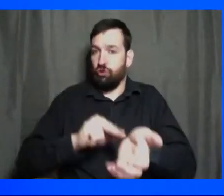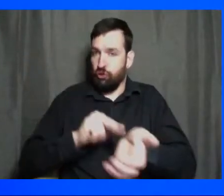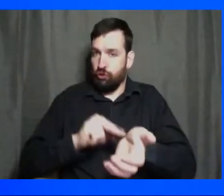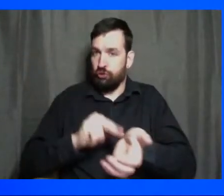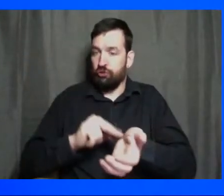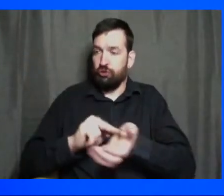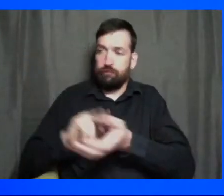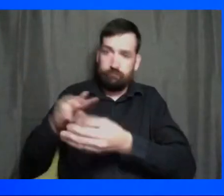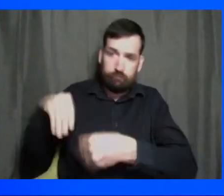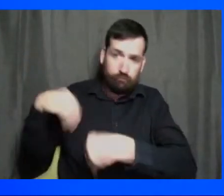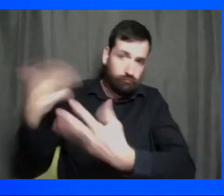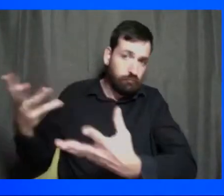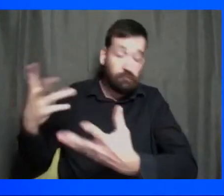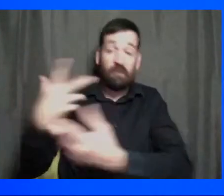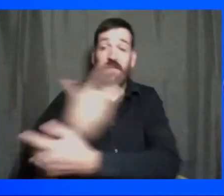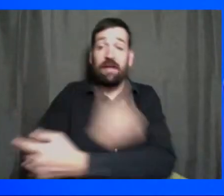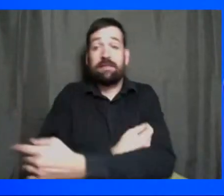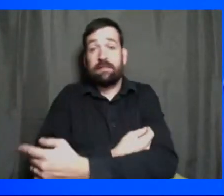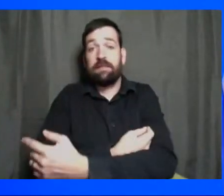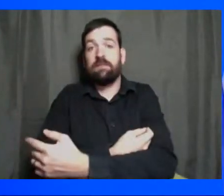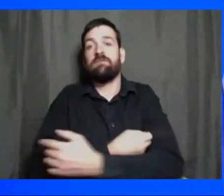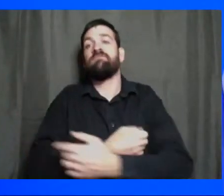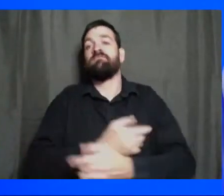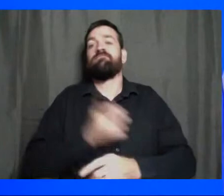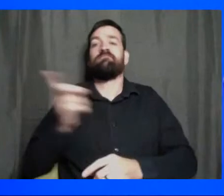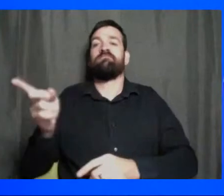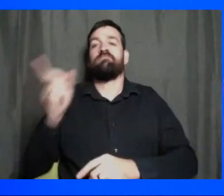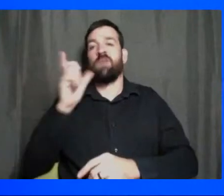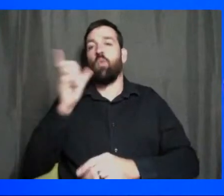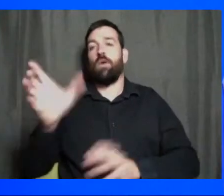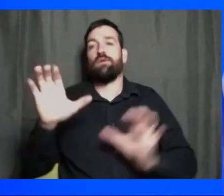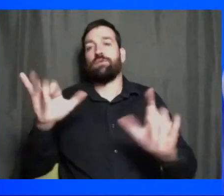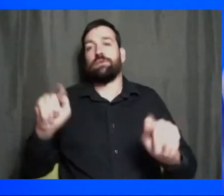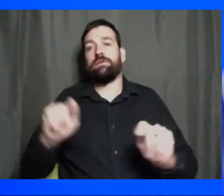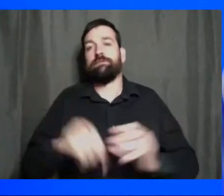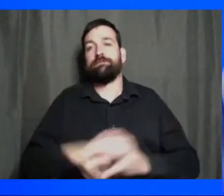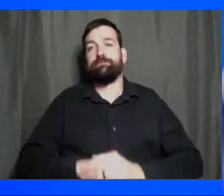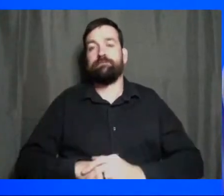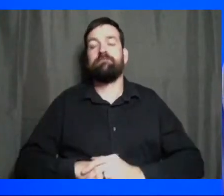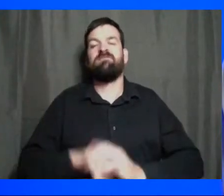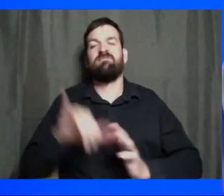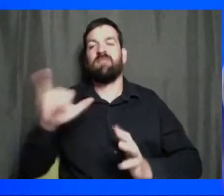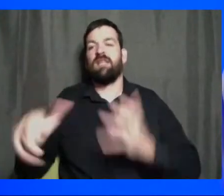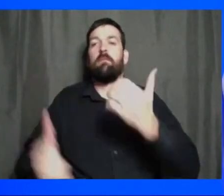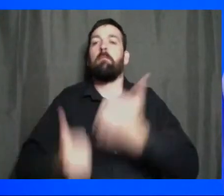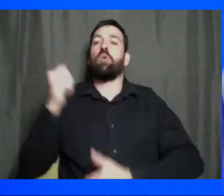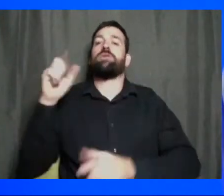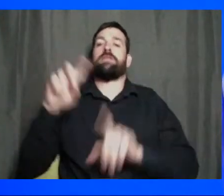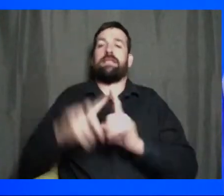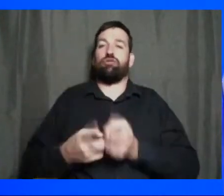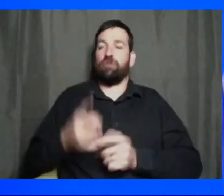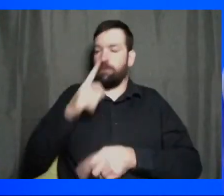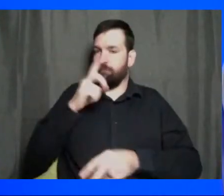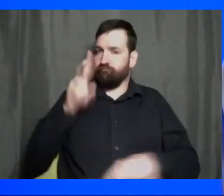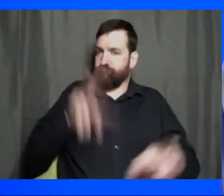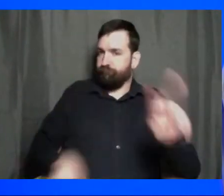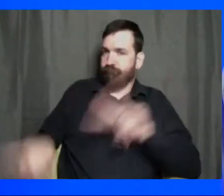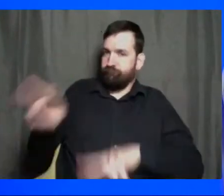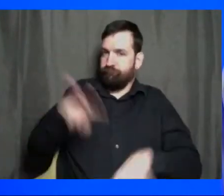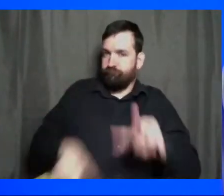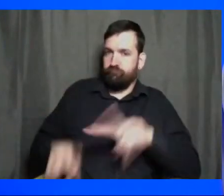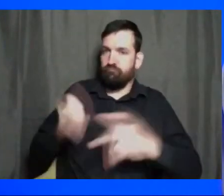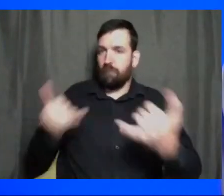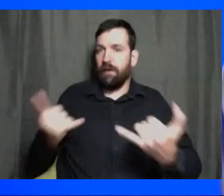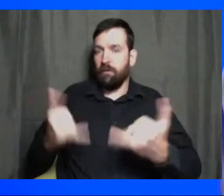administer vaccines, they'll step up to do that. That's what most school districts are looking at this point. They think they